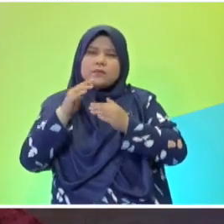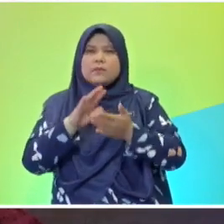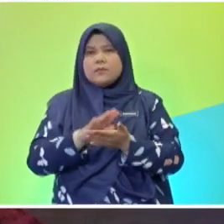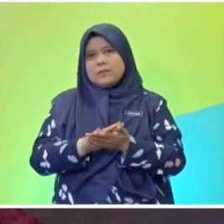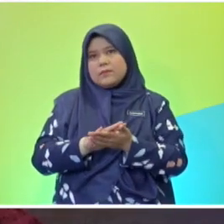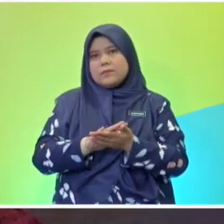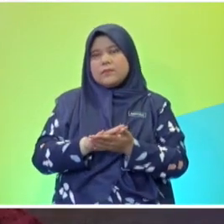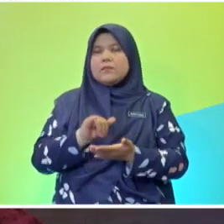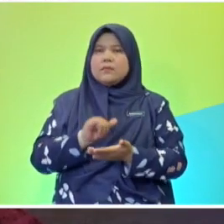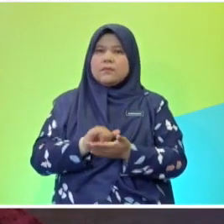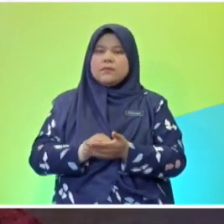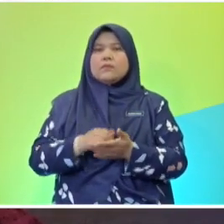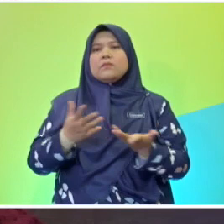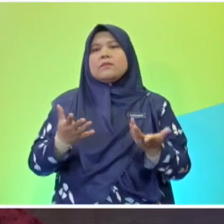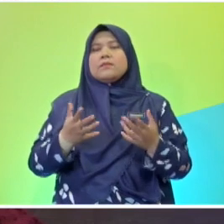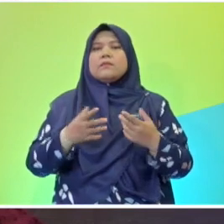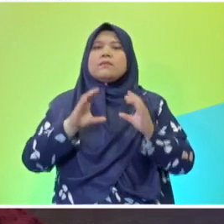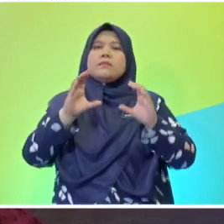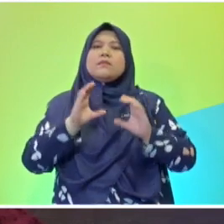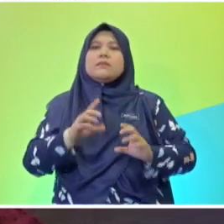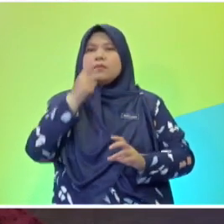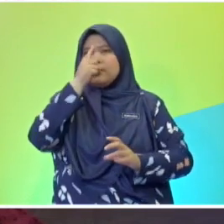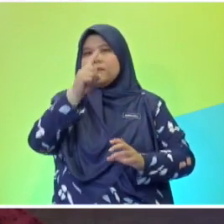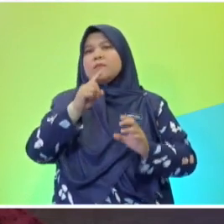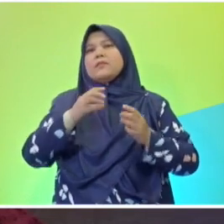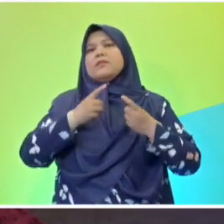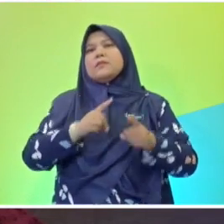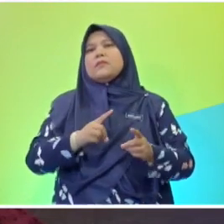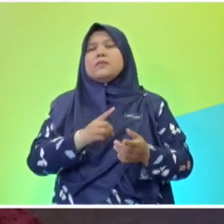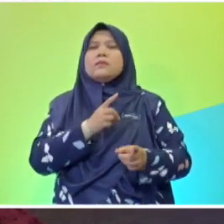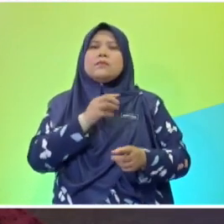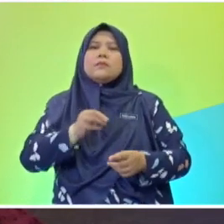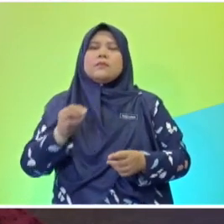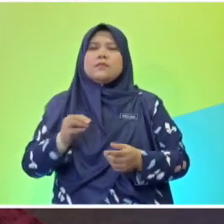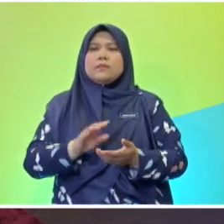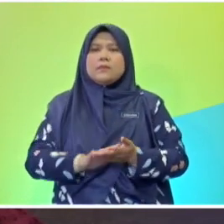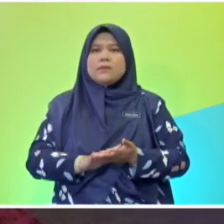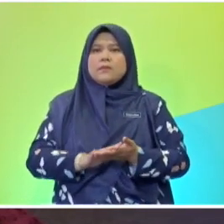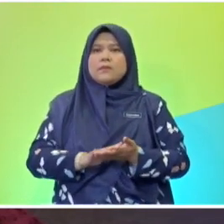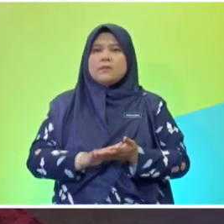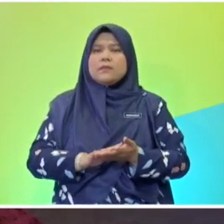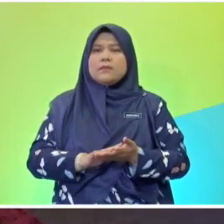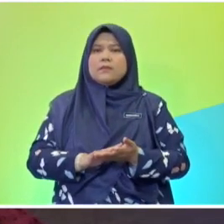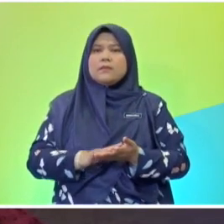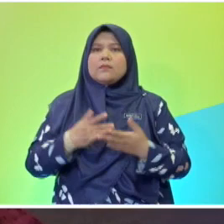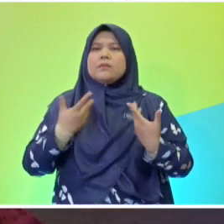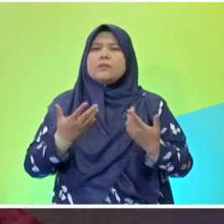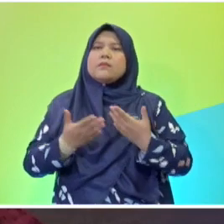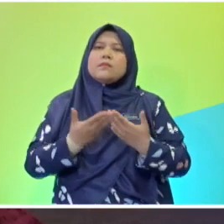share with us some tips or reminders for pupils who will be taking this exam paper? Okay,